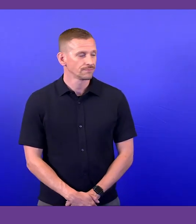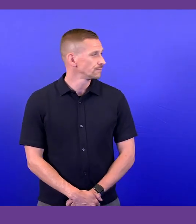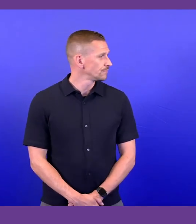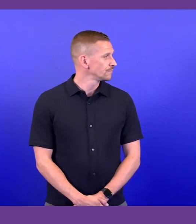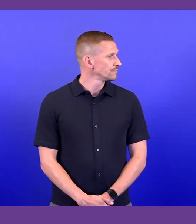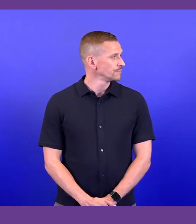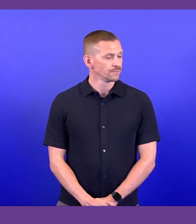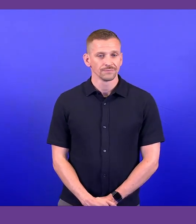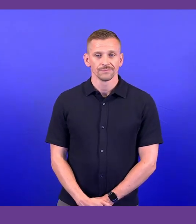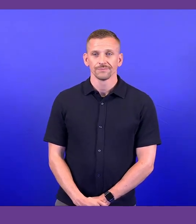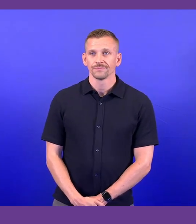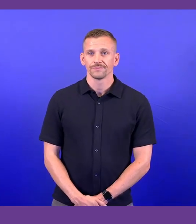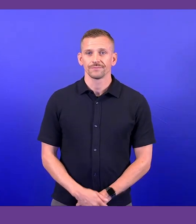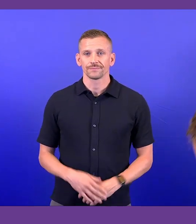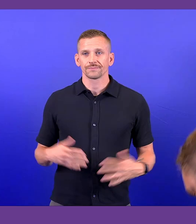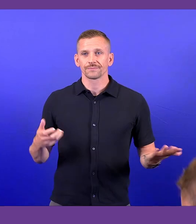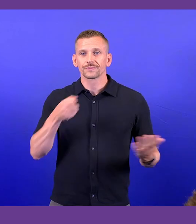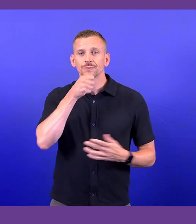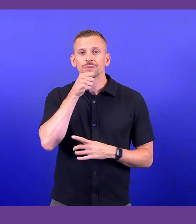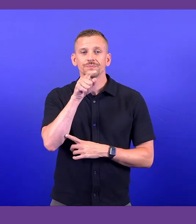One, two.